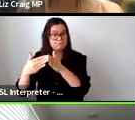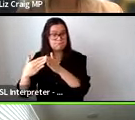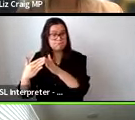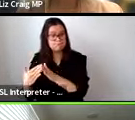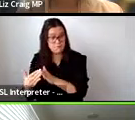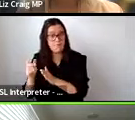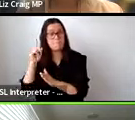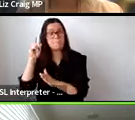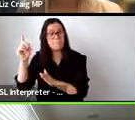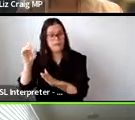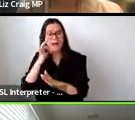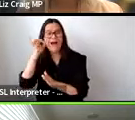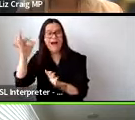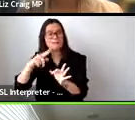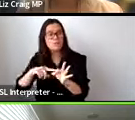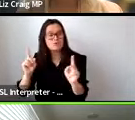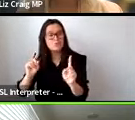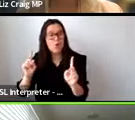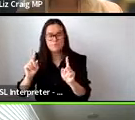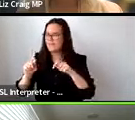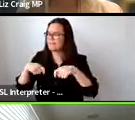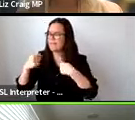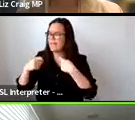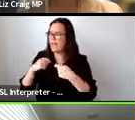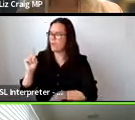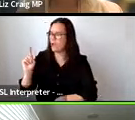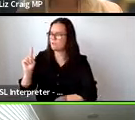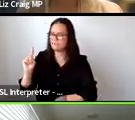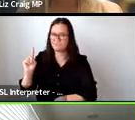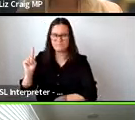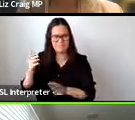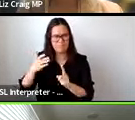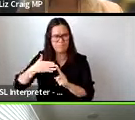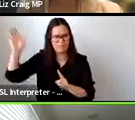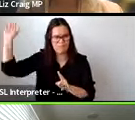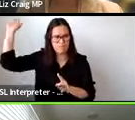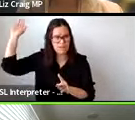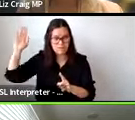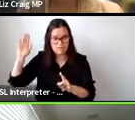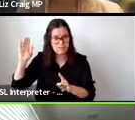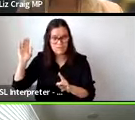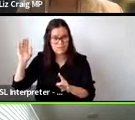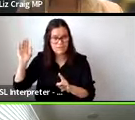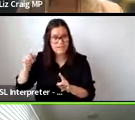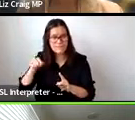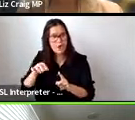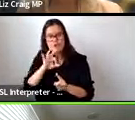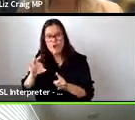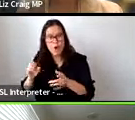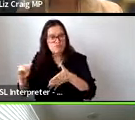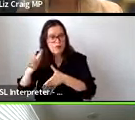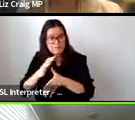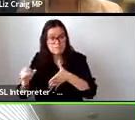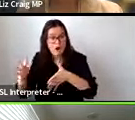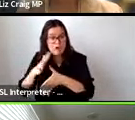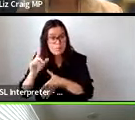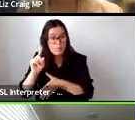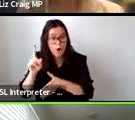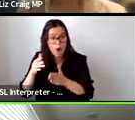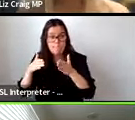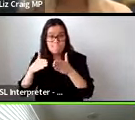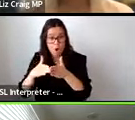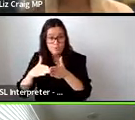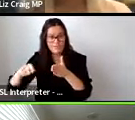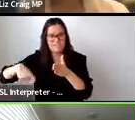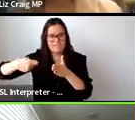dinner? You're heading for an iceberg. What you have for dinner in the dining room is not the priority issue. The priority issue is